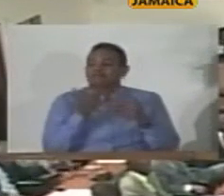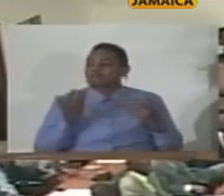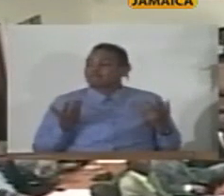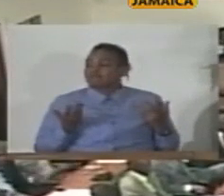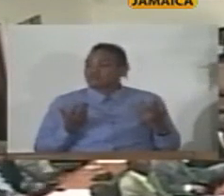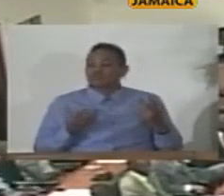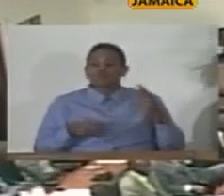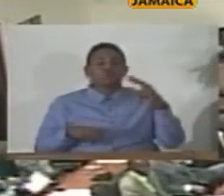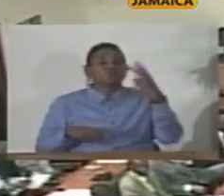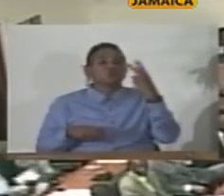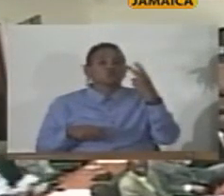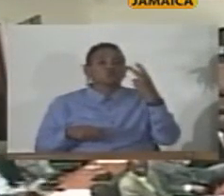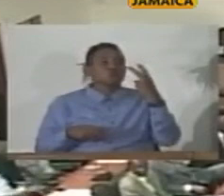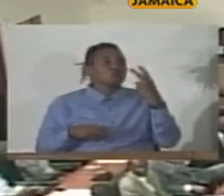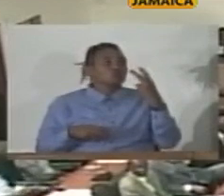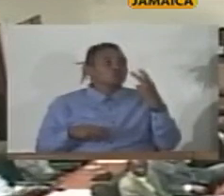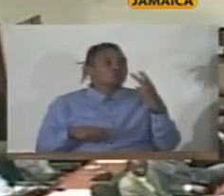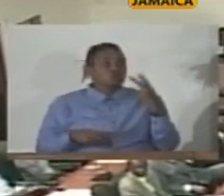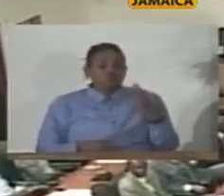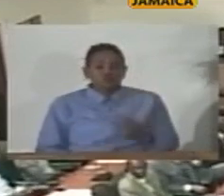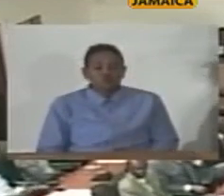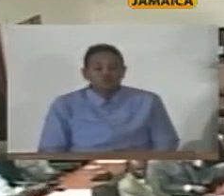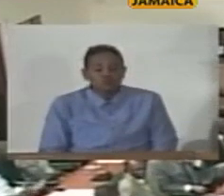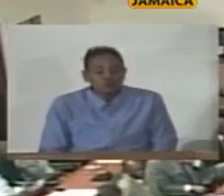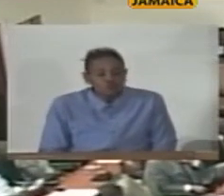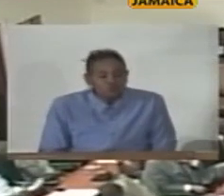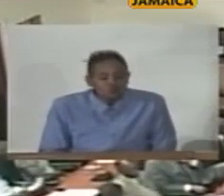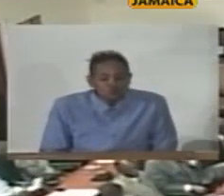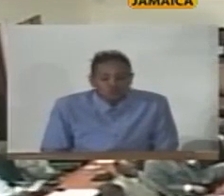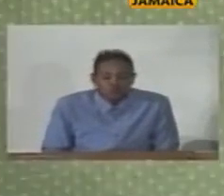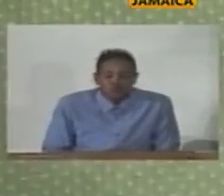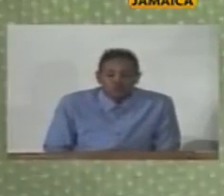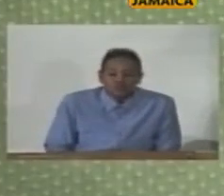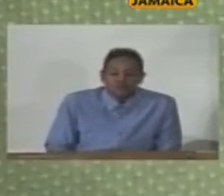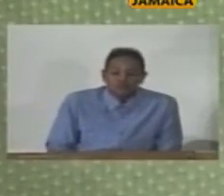2 sets of motions. 1 minute, Prime Minister, 1 minute.